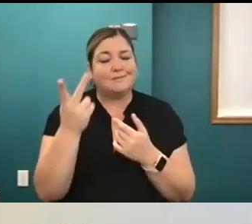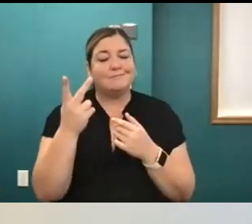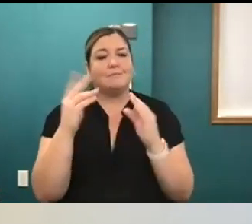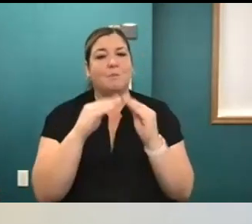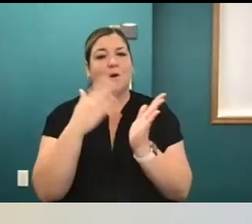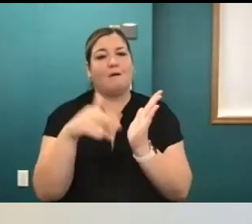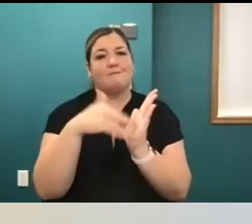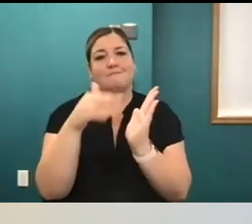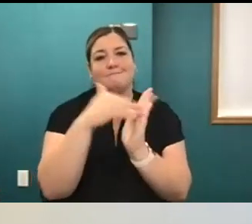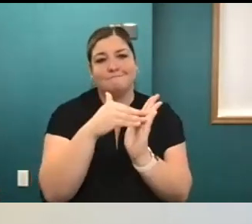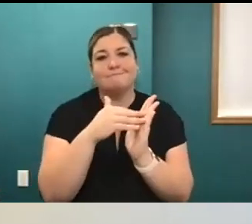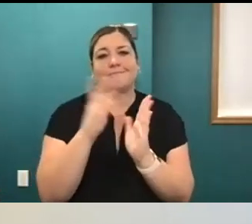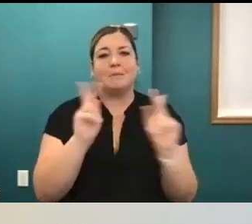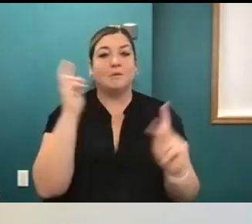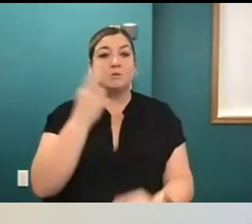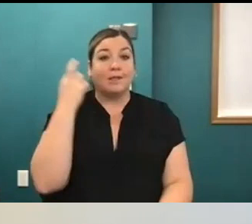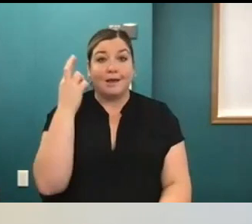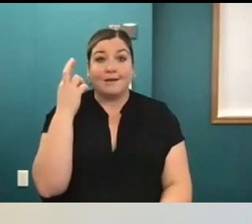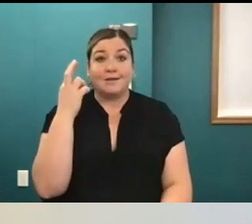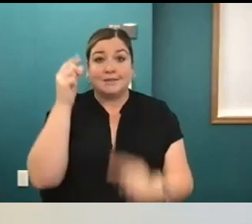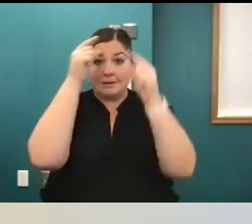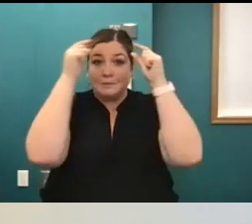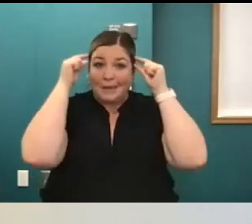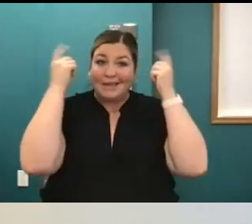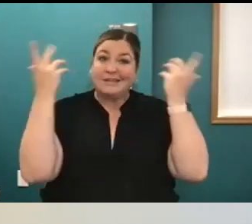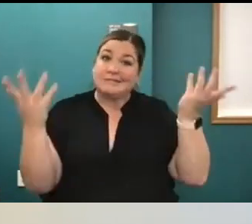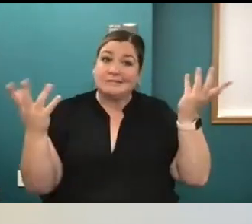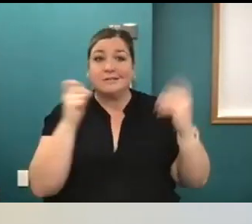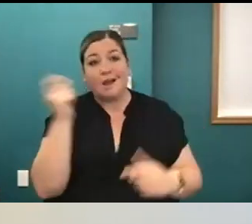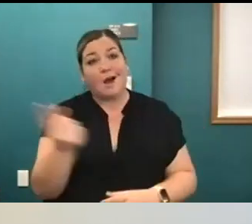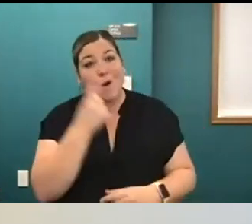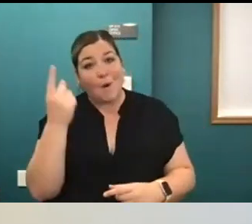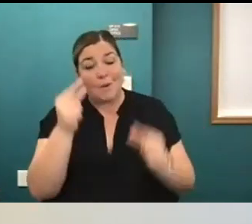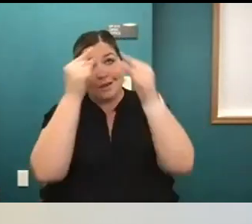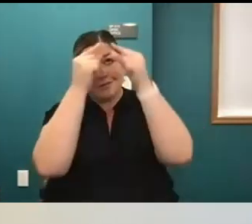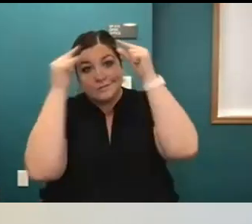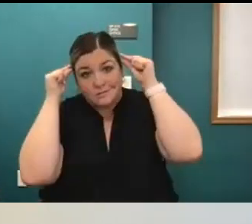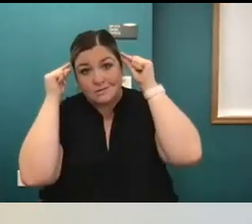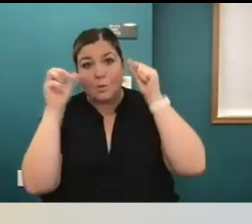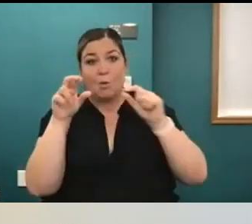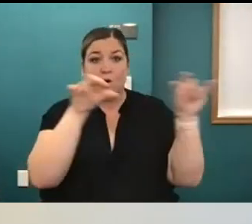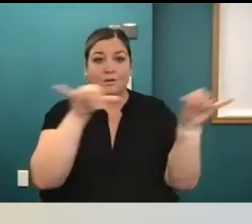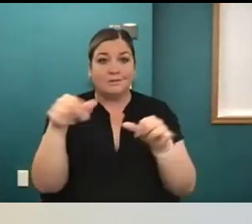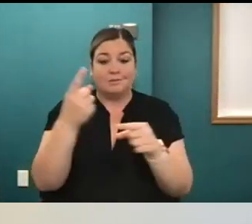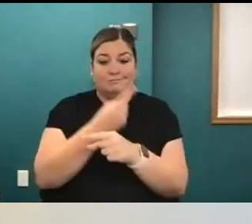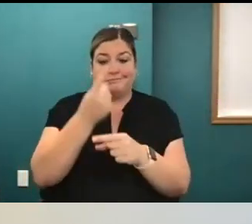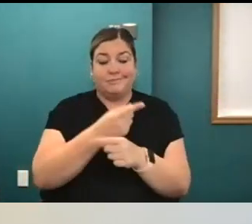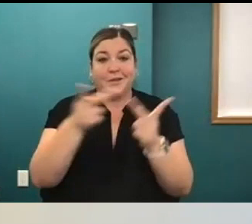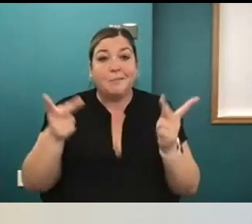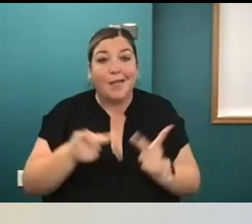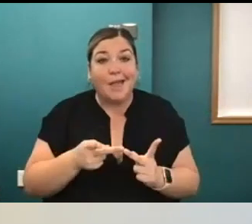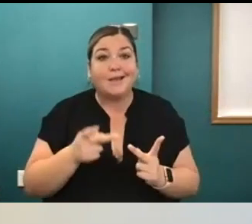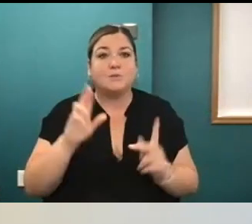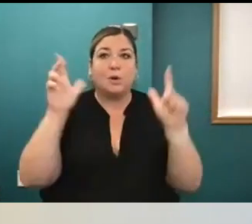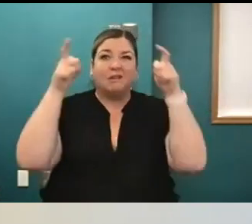people, realize that the bands are not always consistently worn. They're not always consistently in the same place. And the actual